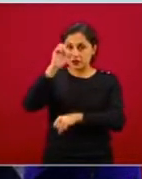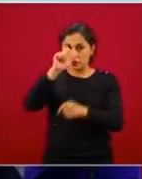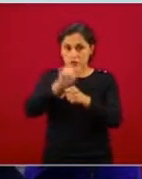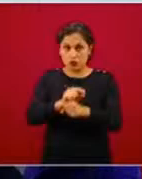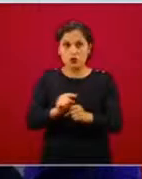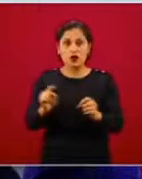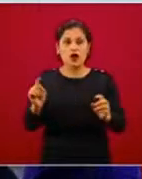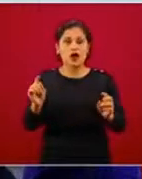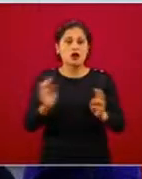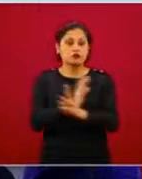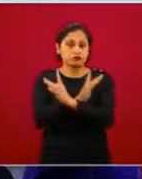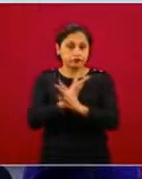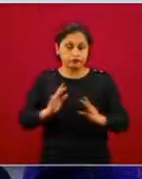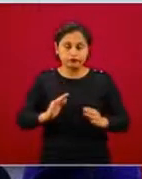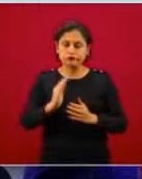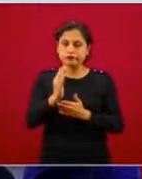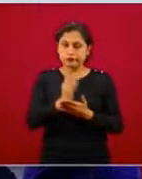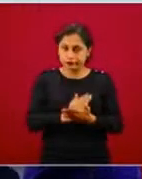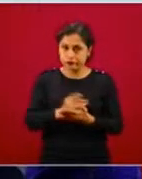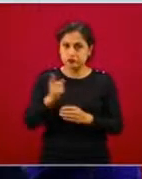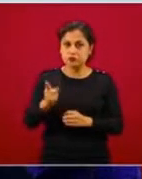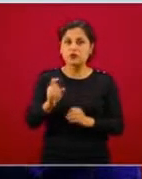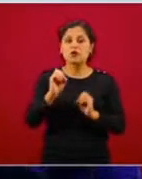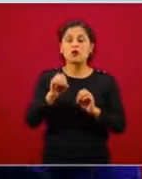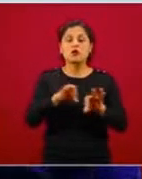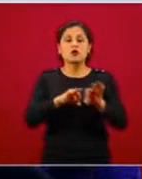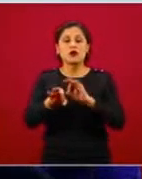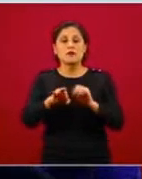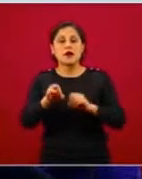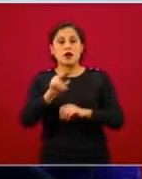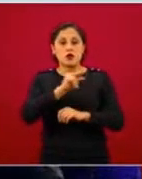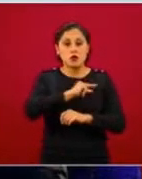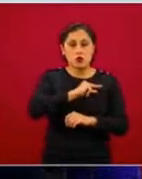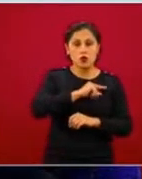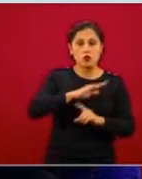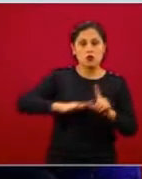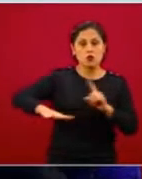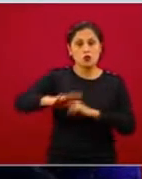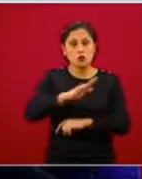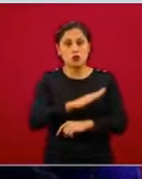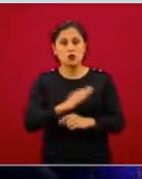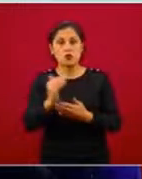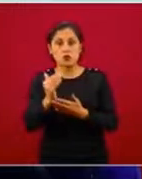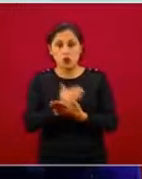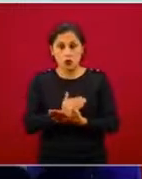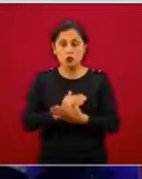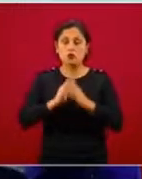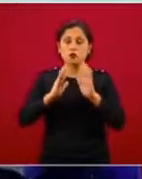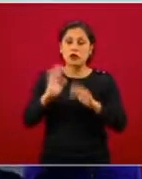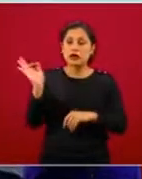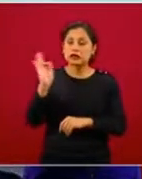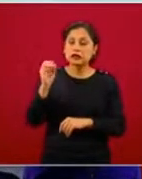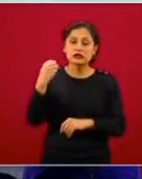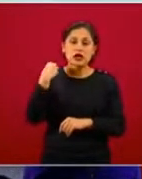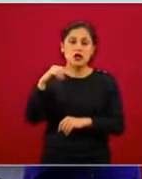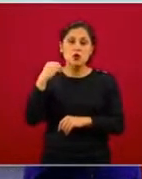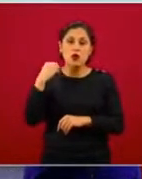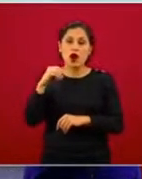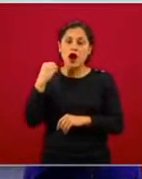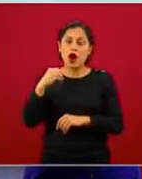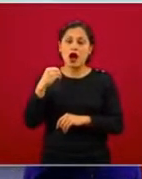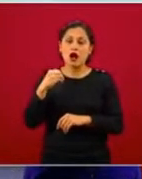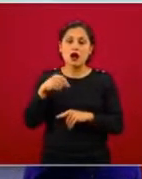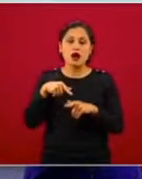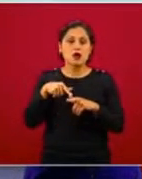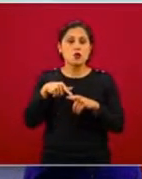and to make sure that we control this as well as we can. We have the sectors, the public sector and private sector. If